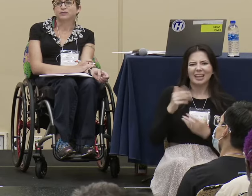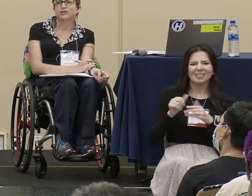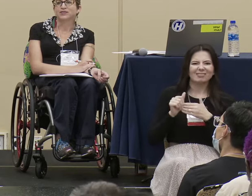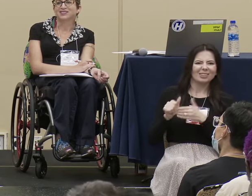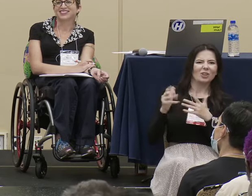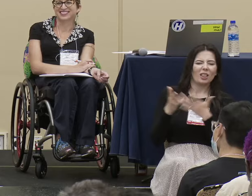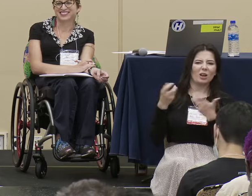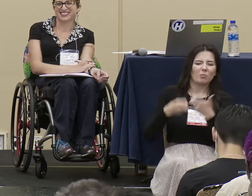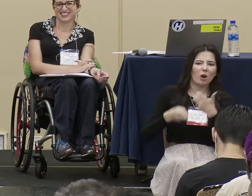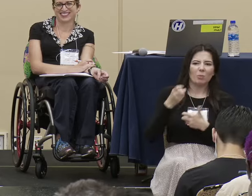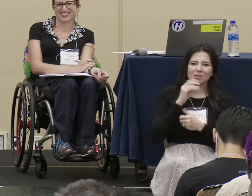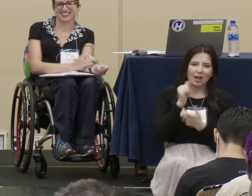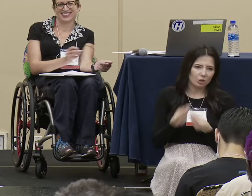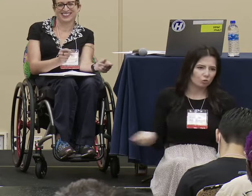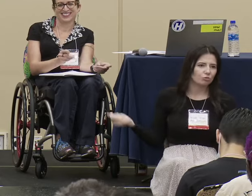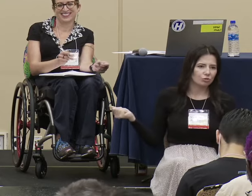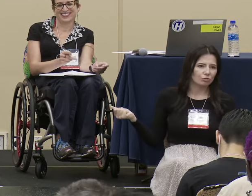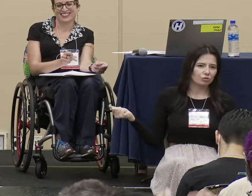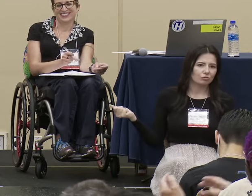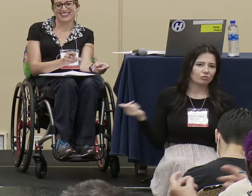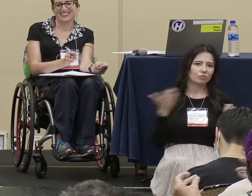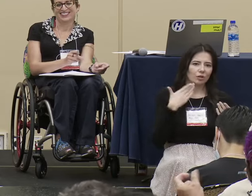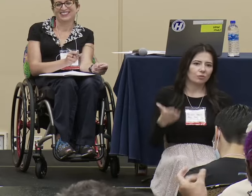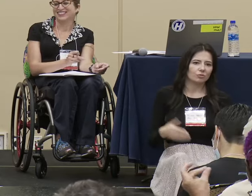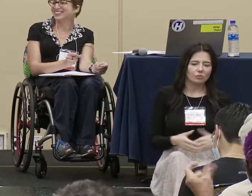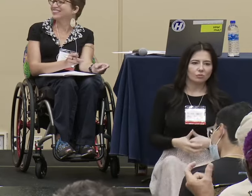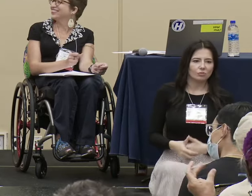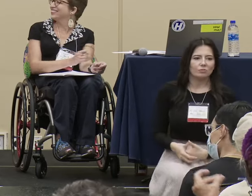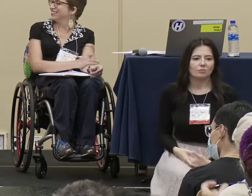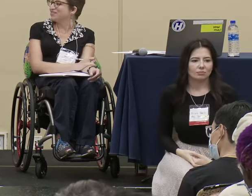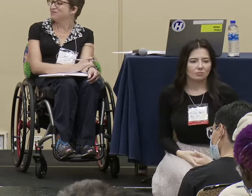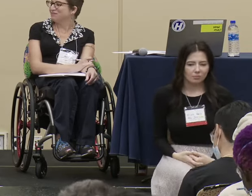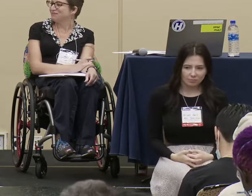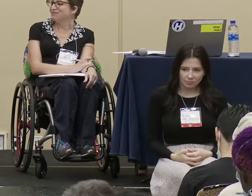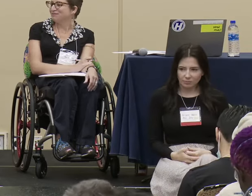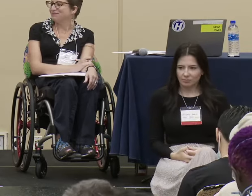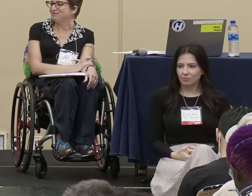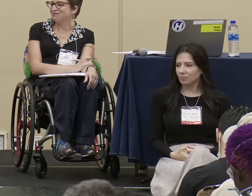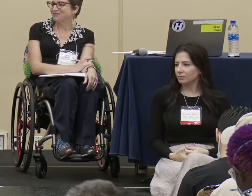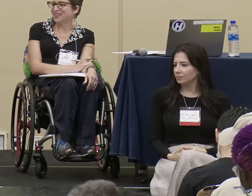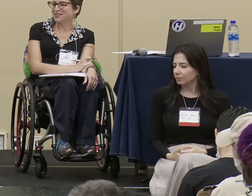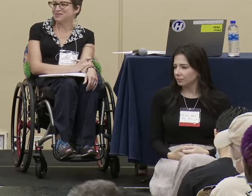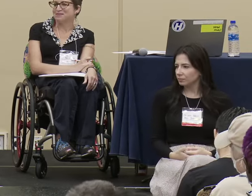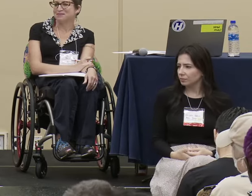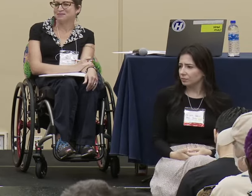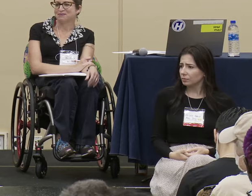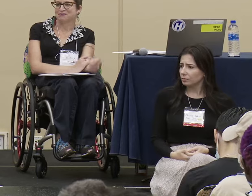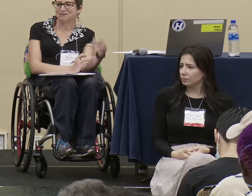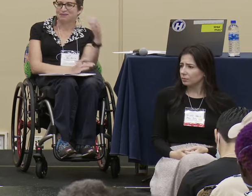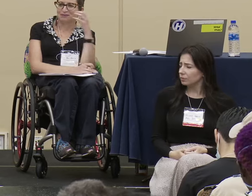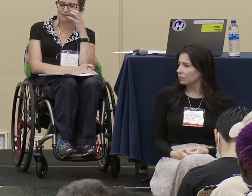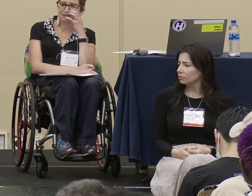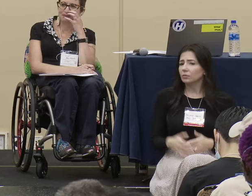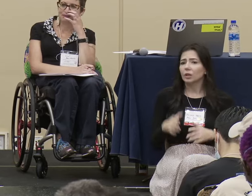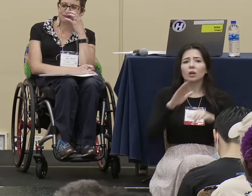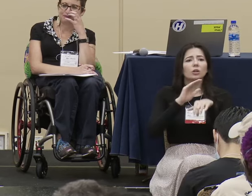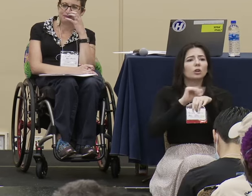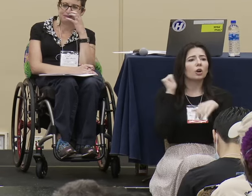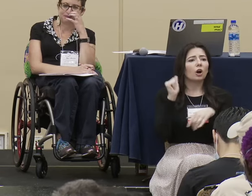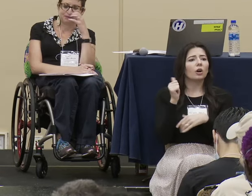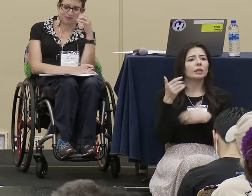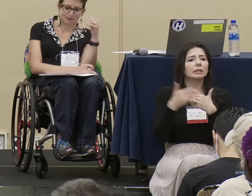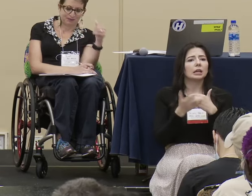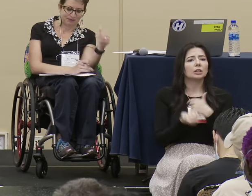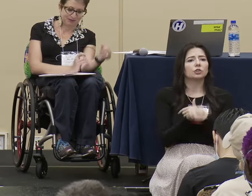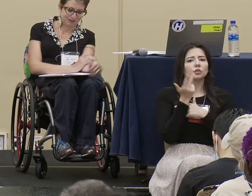thank you. Okay, I'm going to call the next